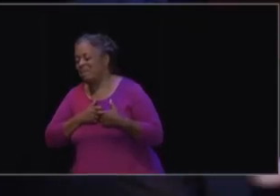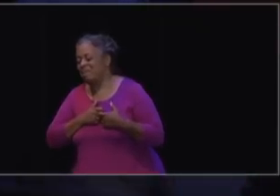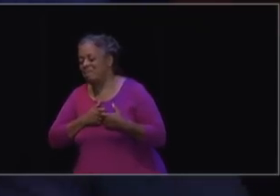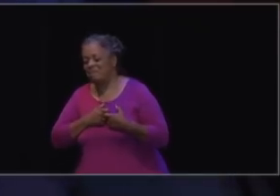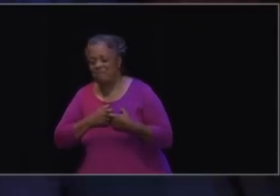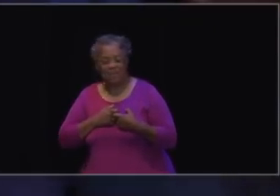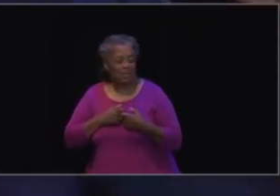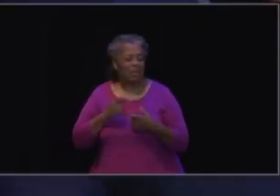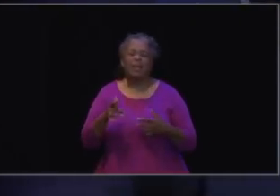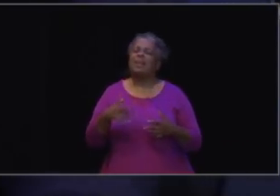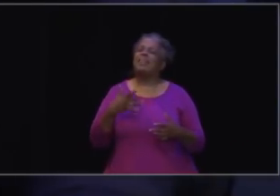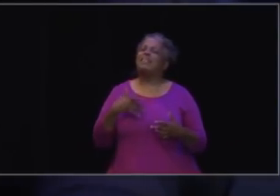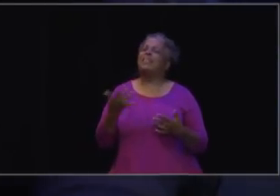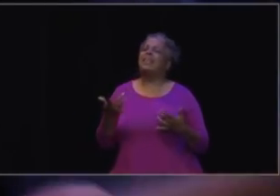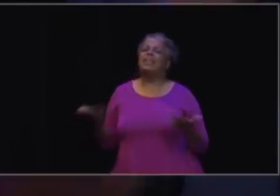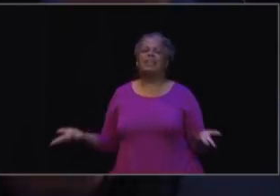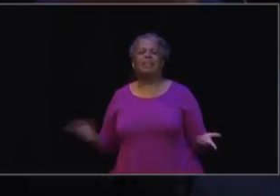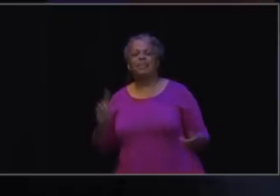Emotions with feeling.